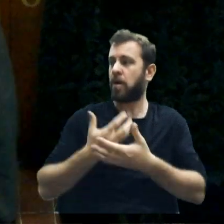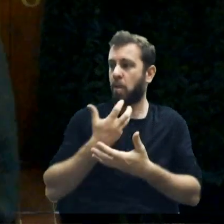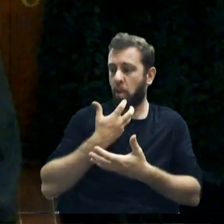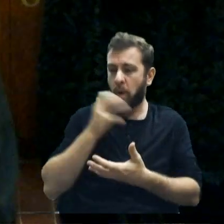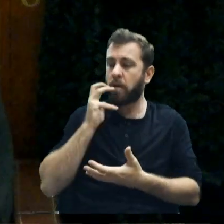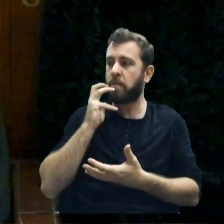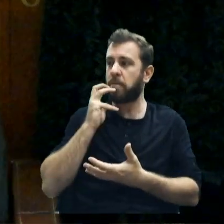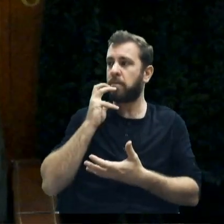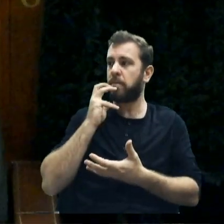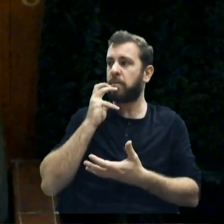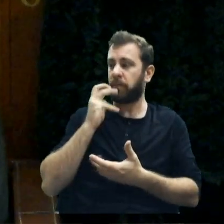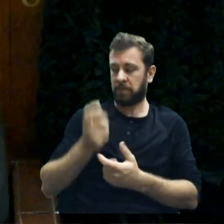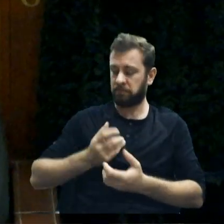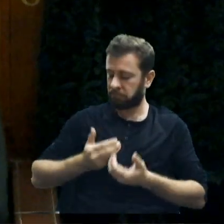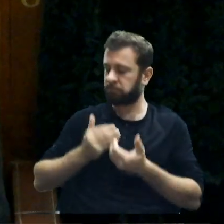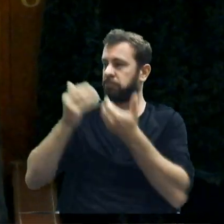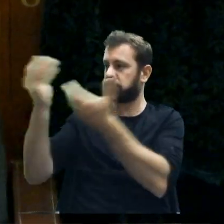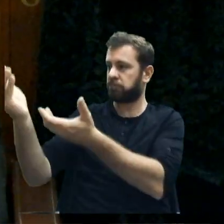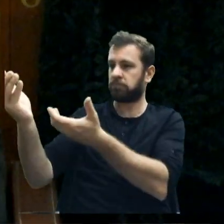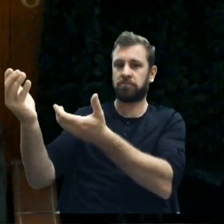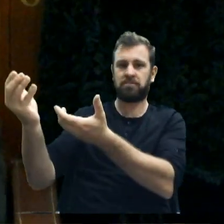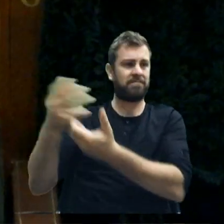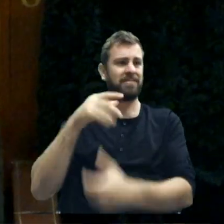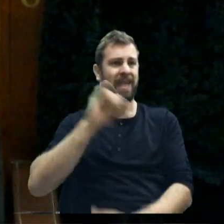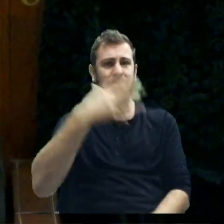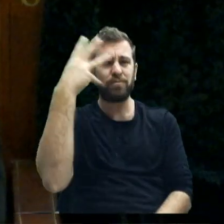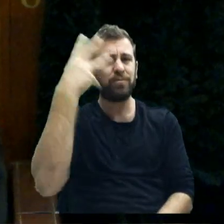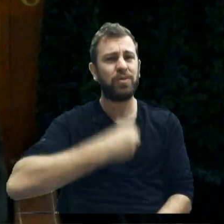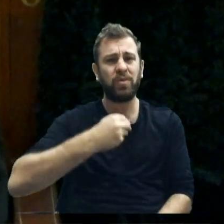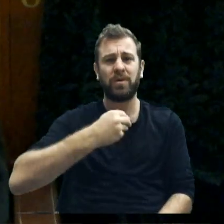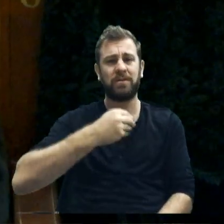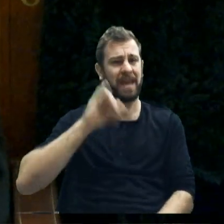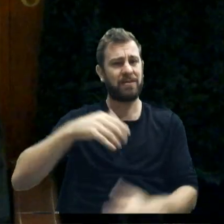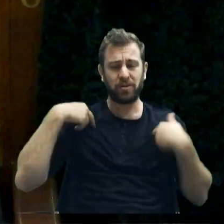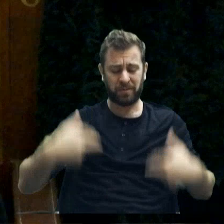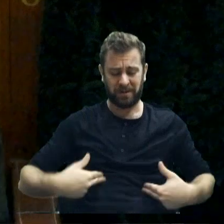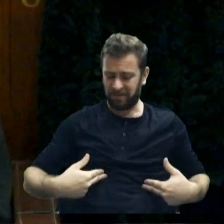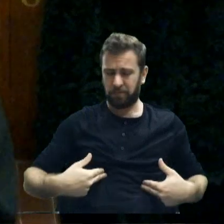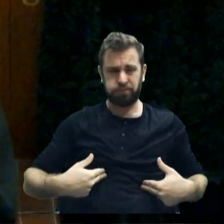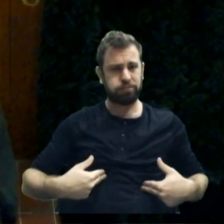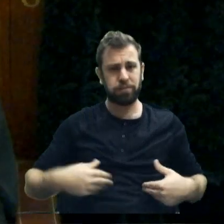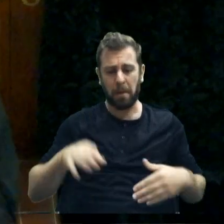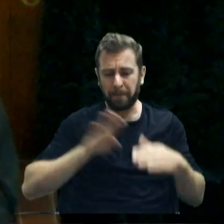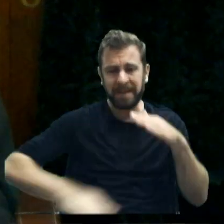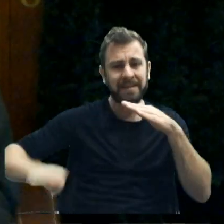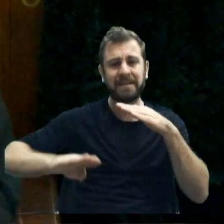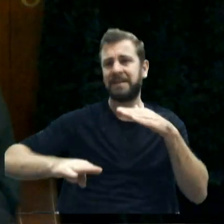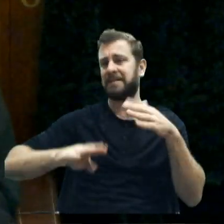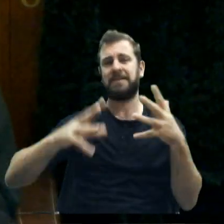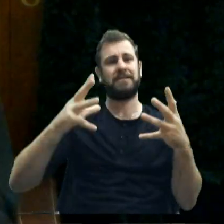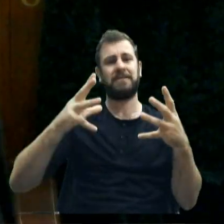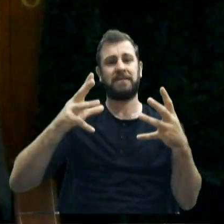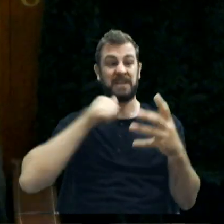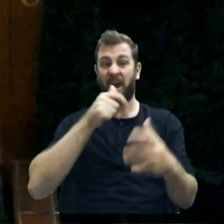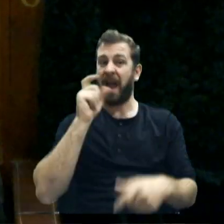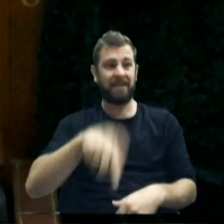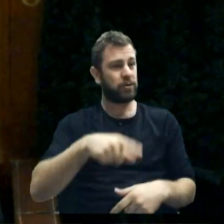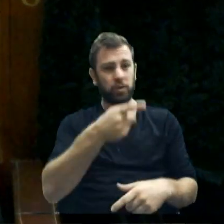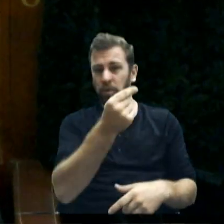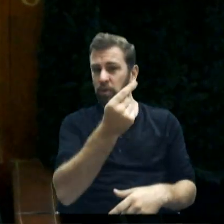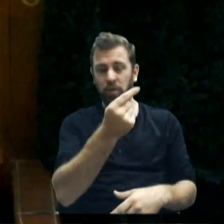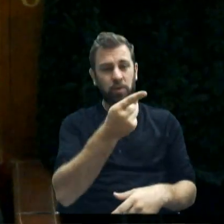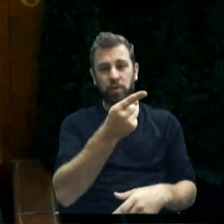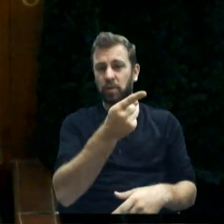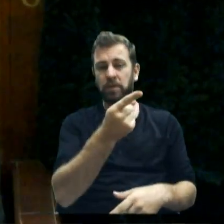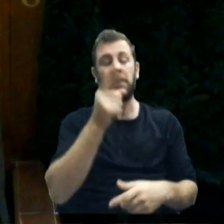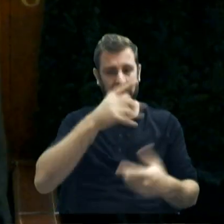Like, that's beautiful. It's humanity at its essence. She didn't have to do that. And there was one nurse assigned